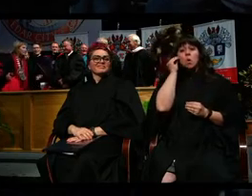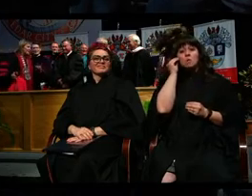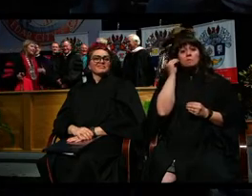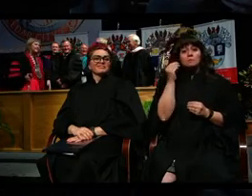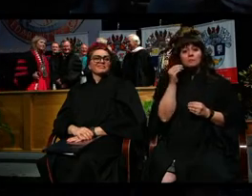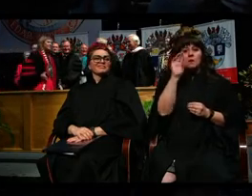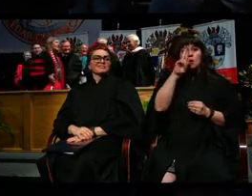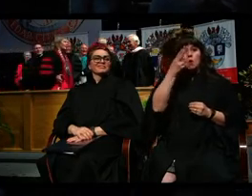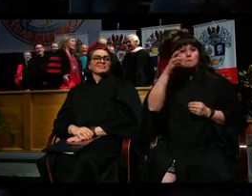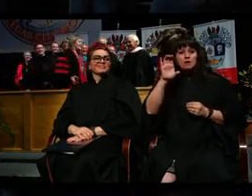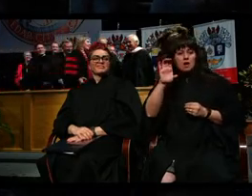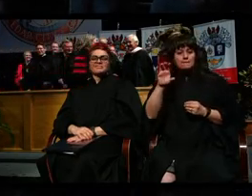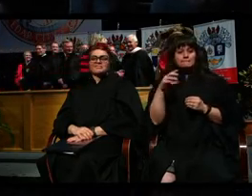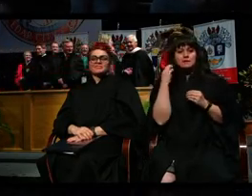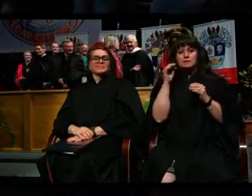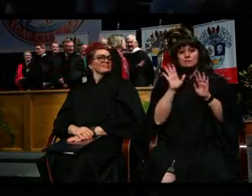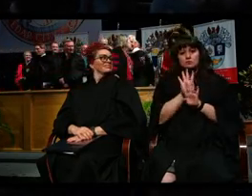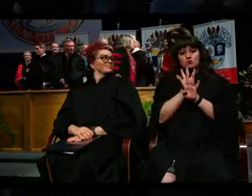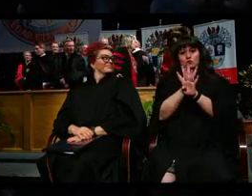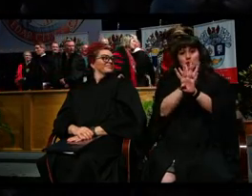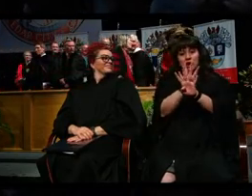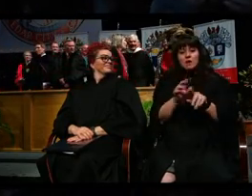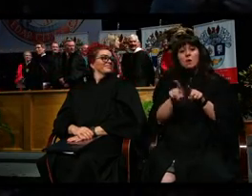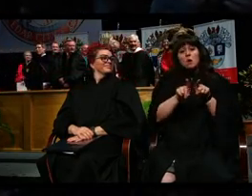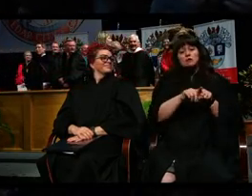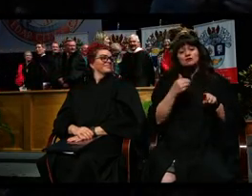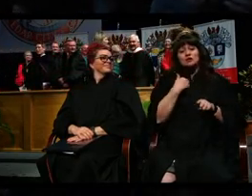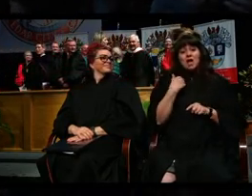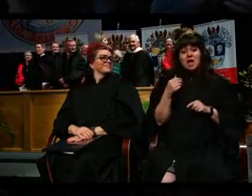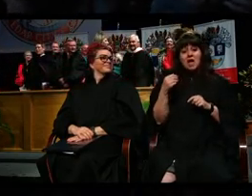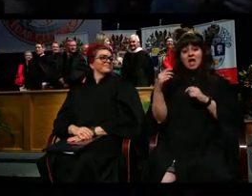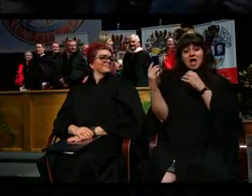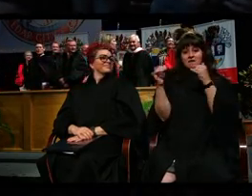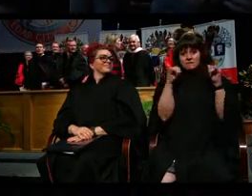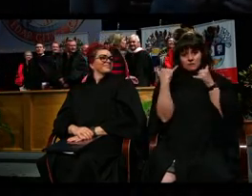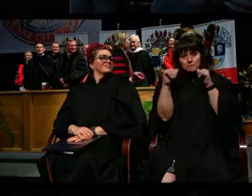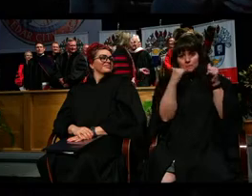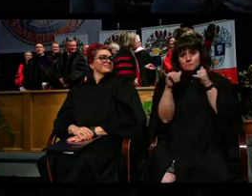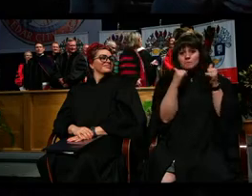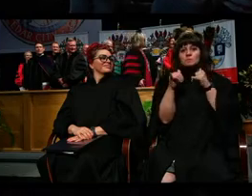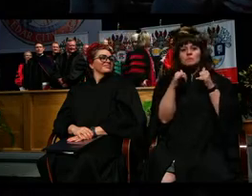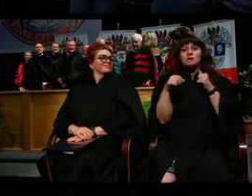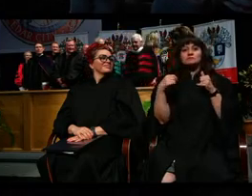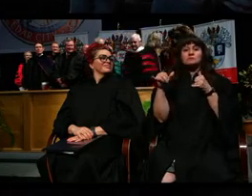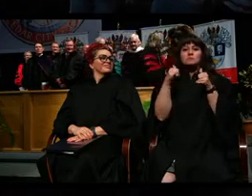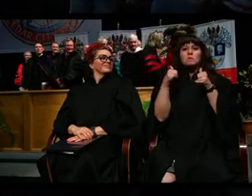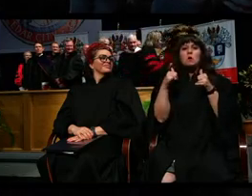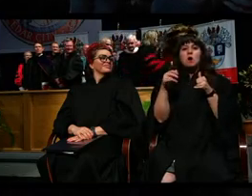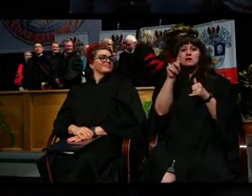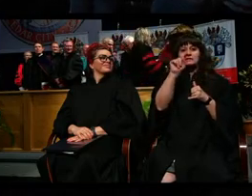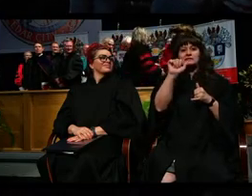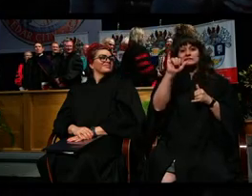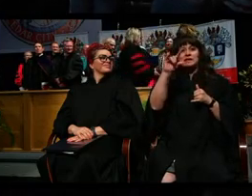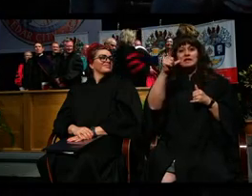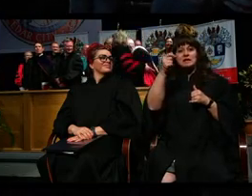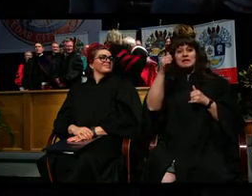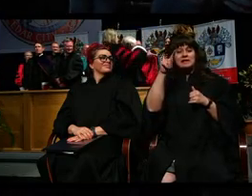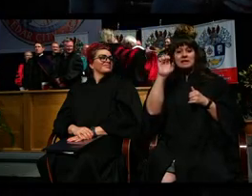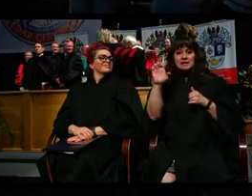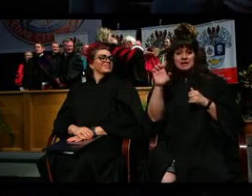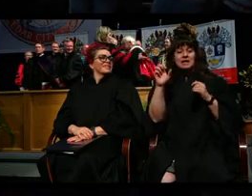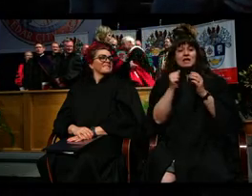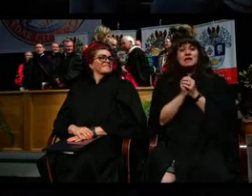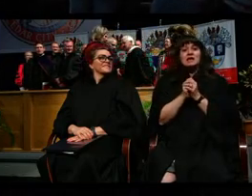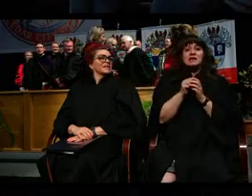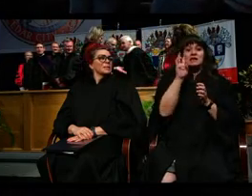p.m., the Homecoming Tailgate Party begins outside of Eccles Coliseum. The capstone of Homecoming begins at 6 p.m.